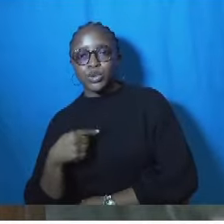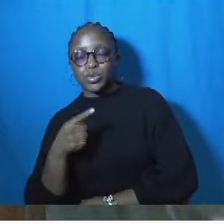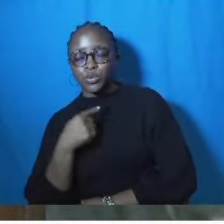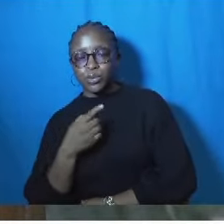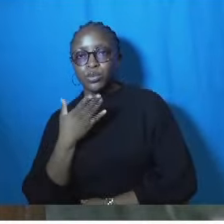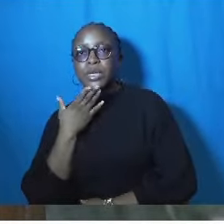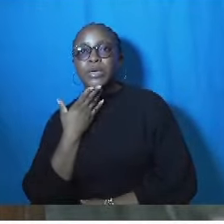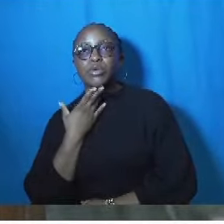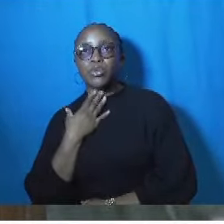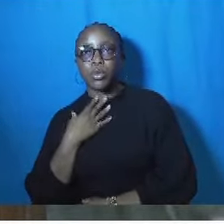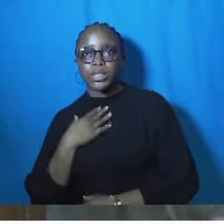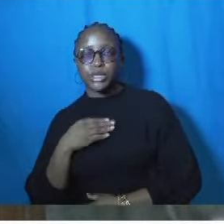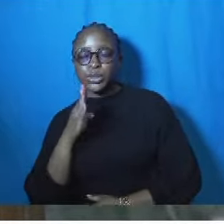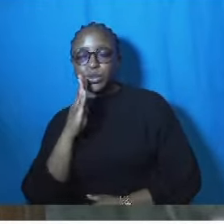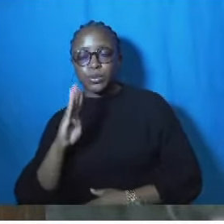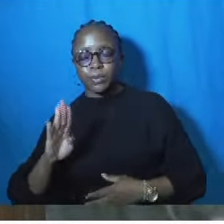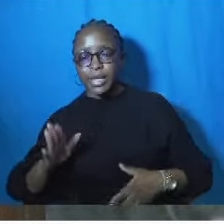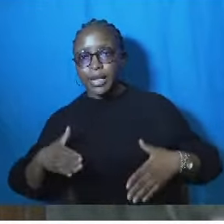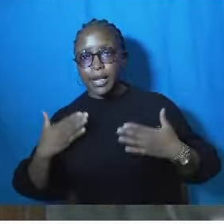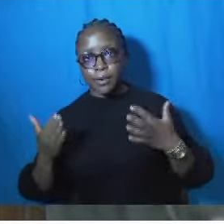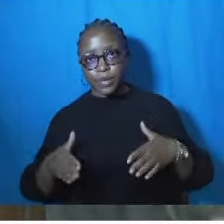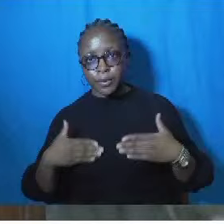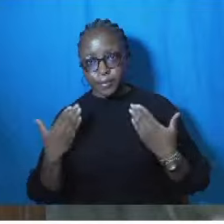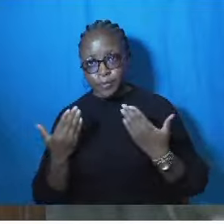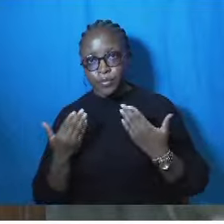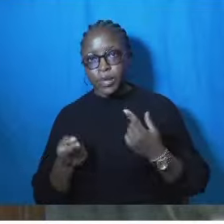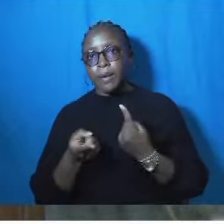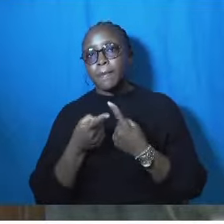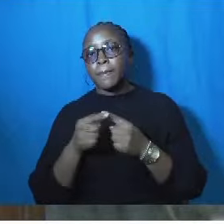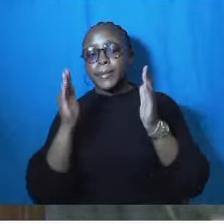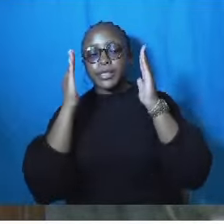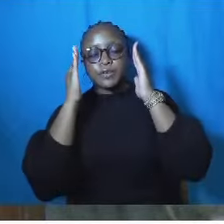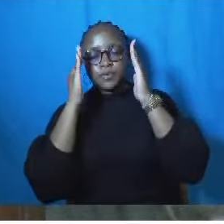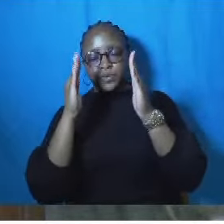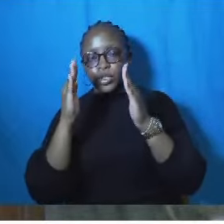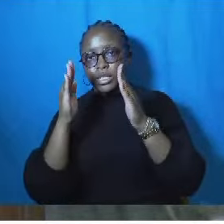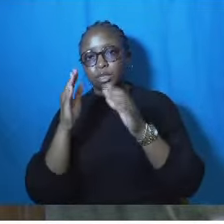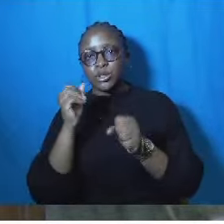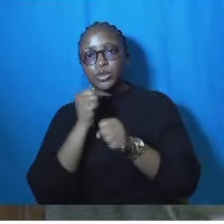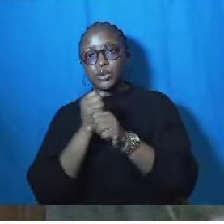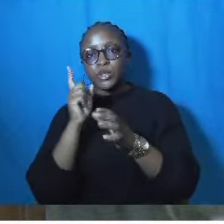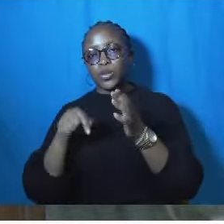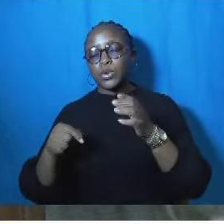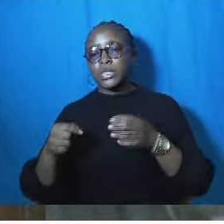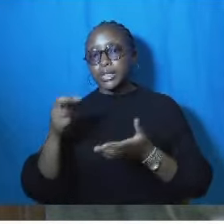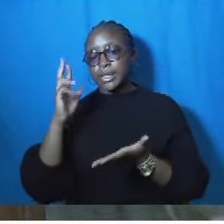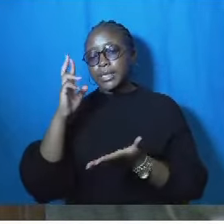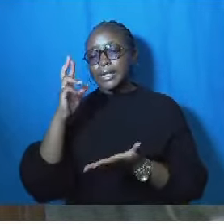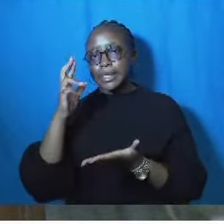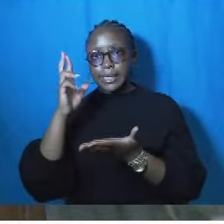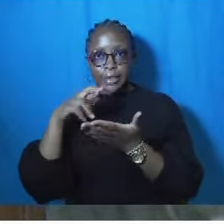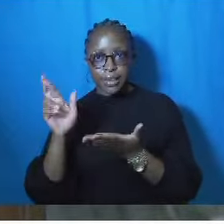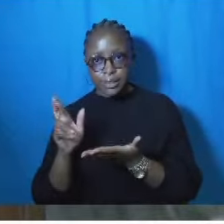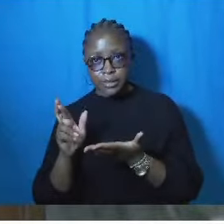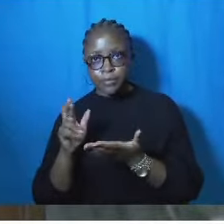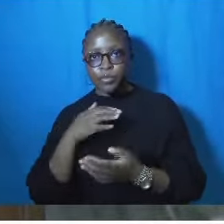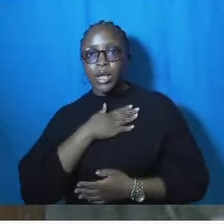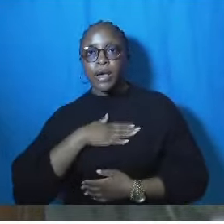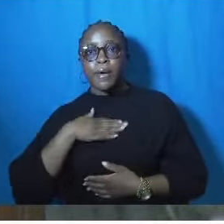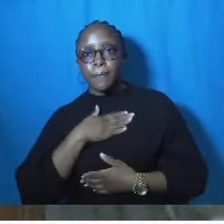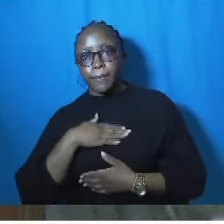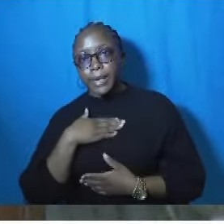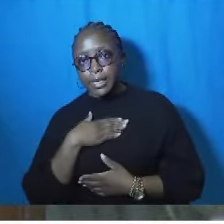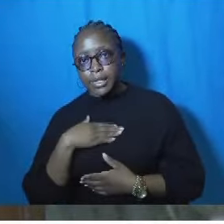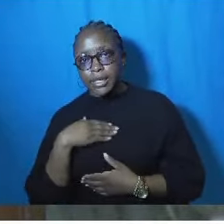pursue to do what is right. Please them for the sake of building them